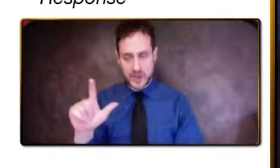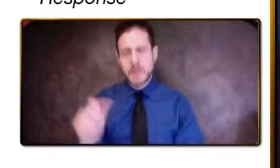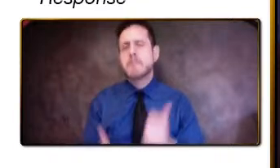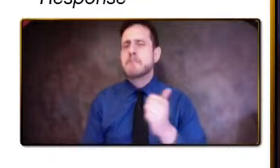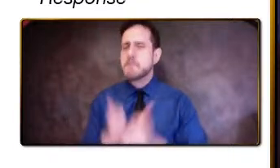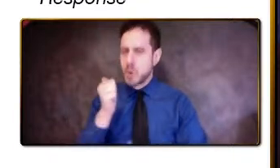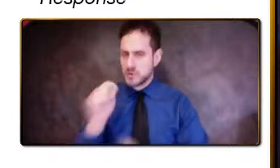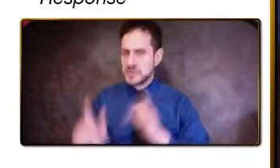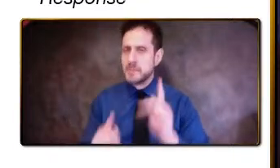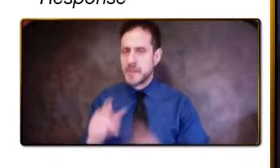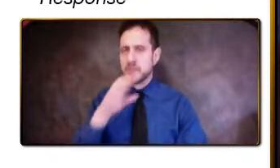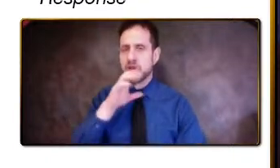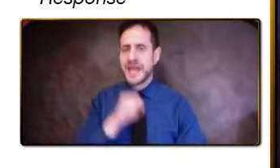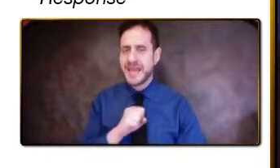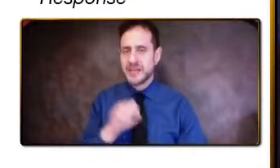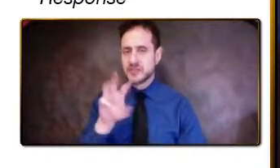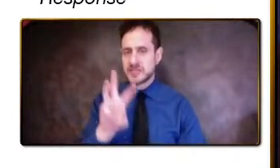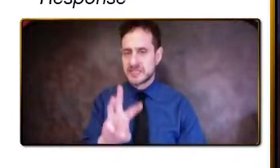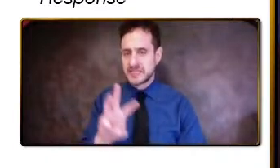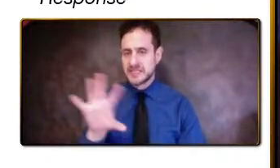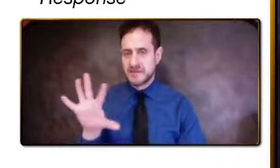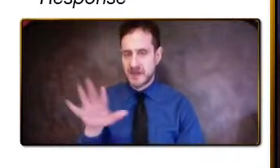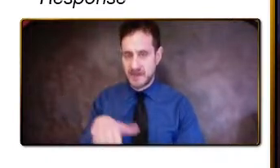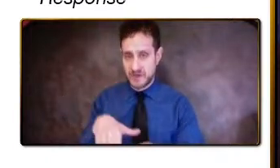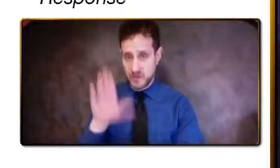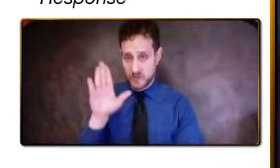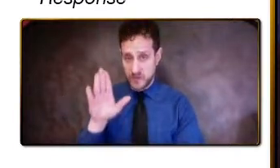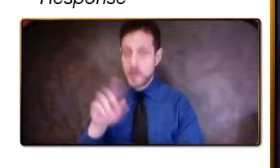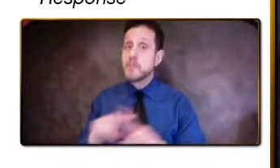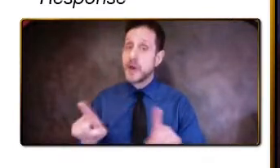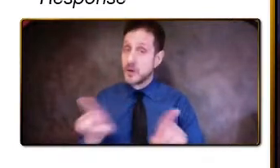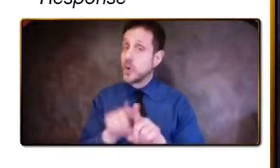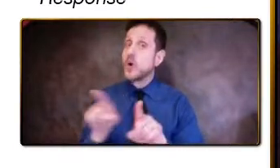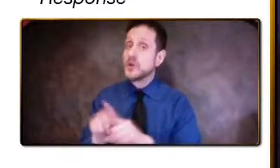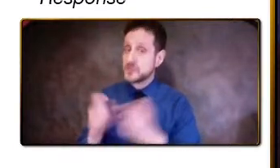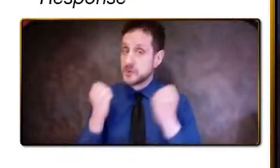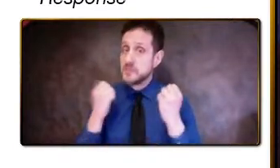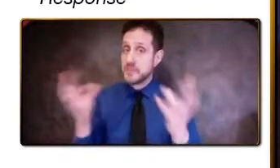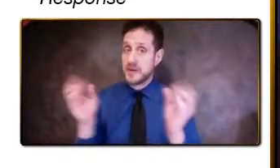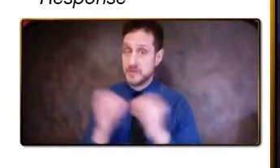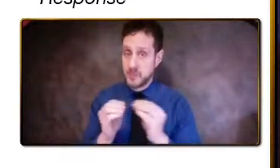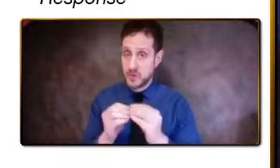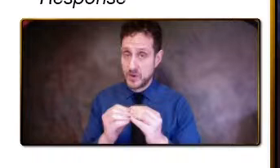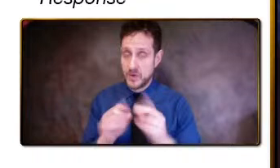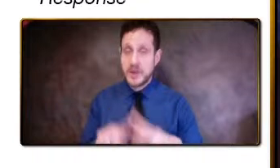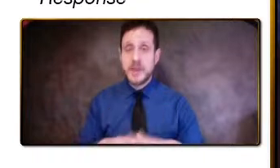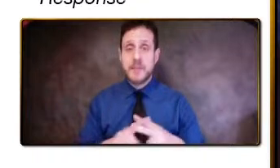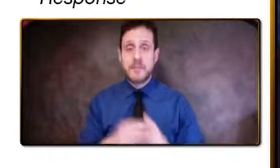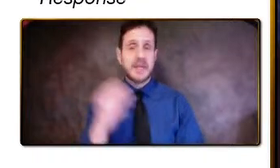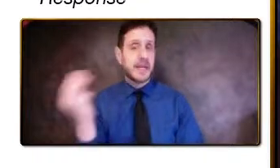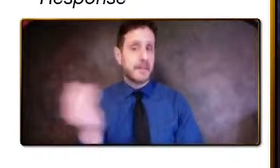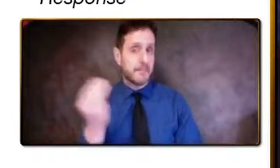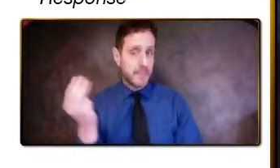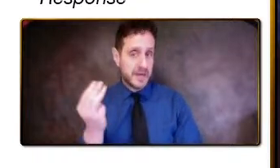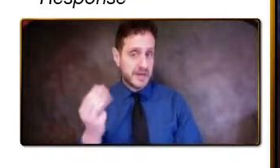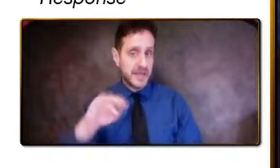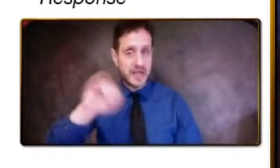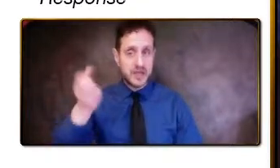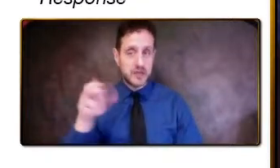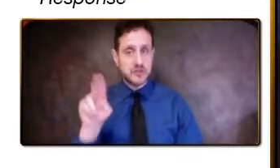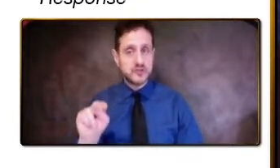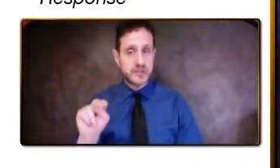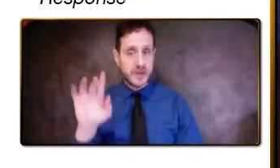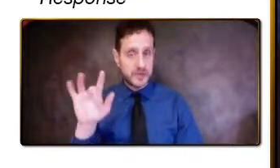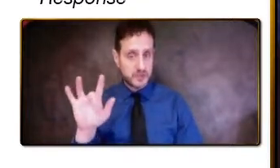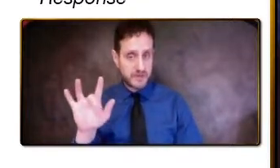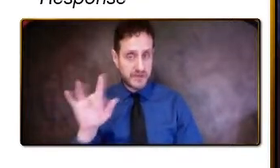over, but as you know, many more on top of that. Starting Monday, January 25th, our Guard-led